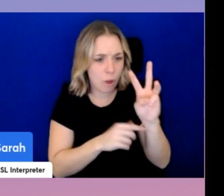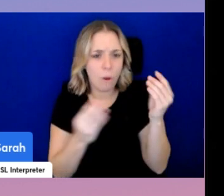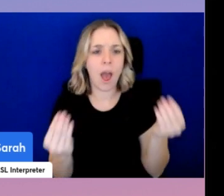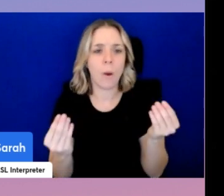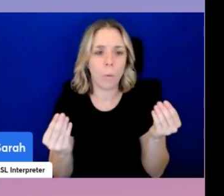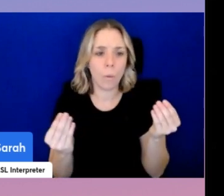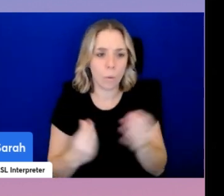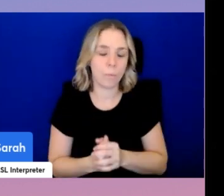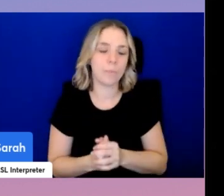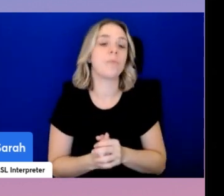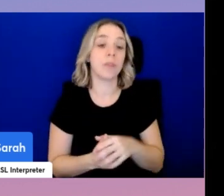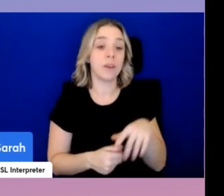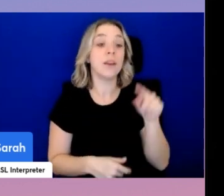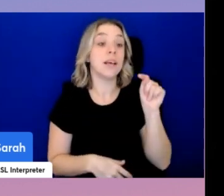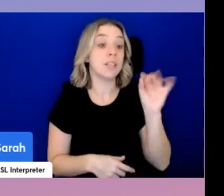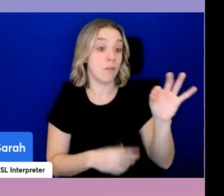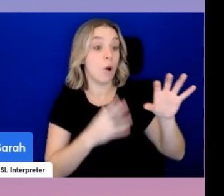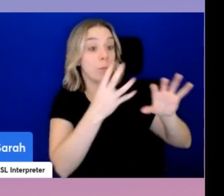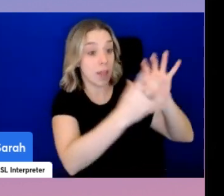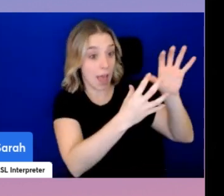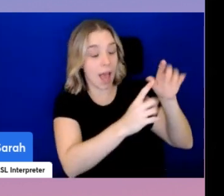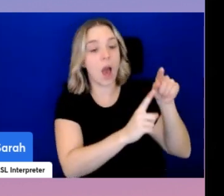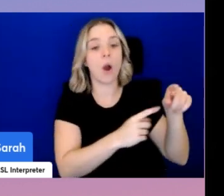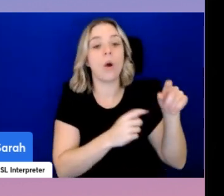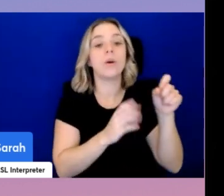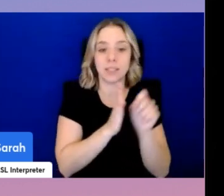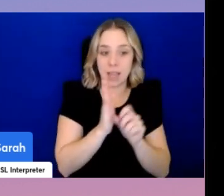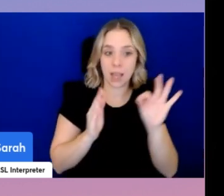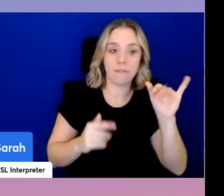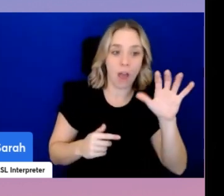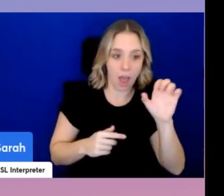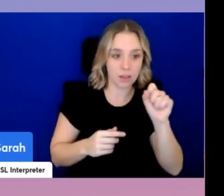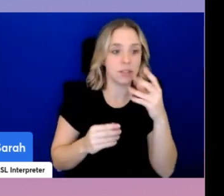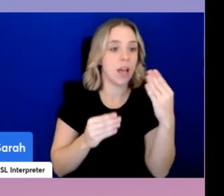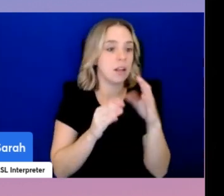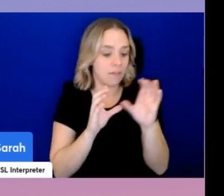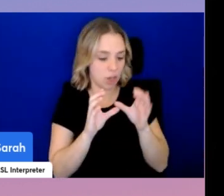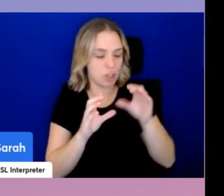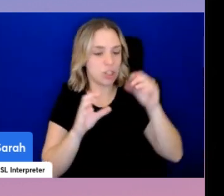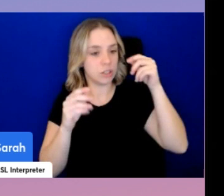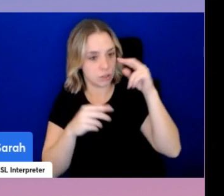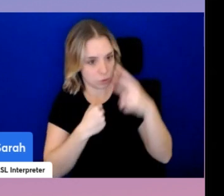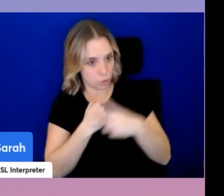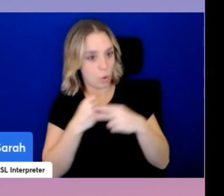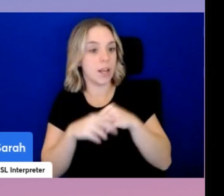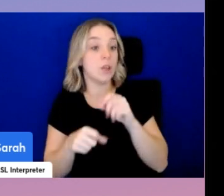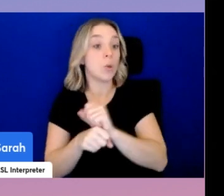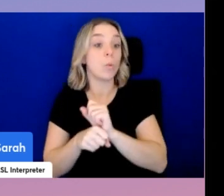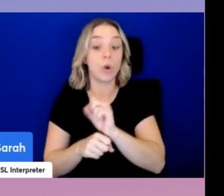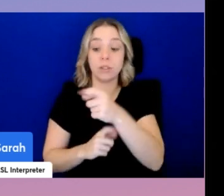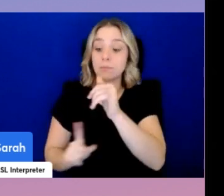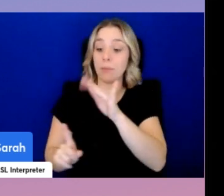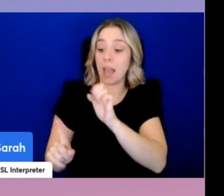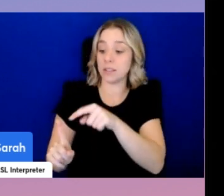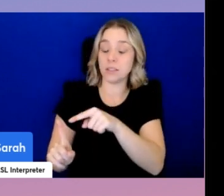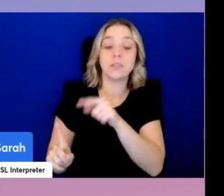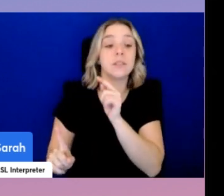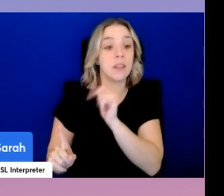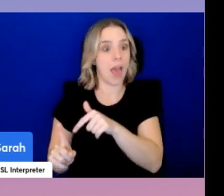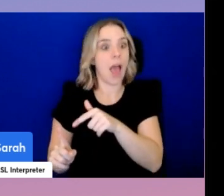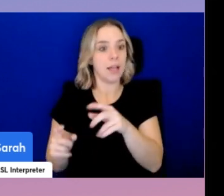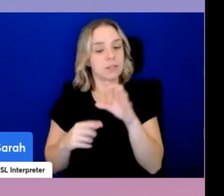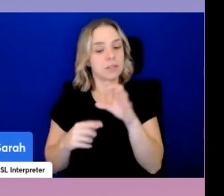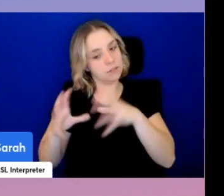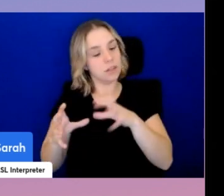With Terraform Cloud, Terraform state files and environment configuration are stored within a workspace. A workspace is a container specific to the